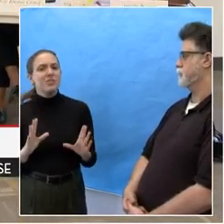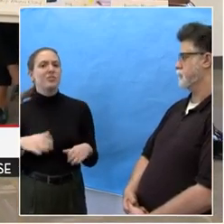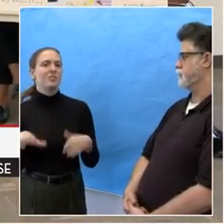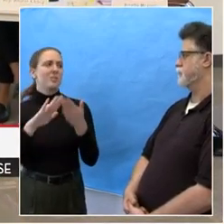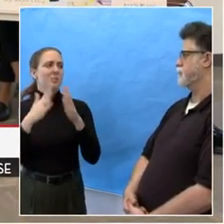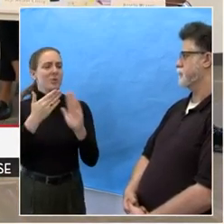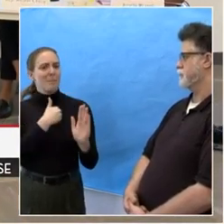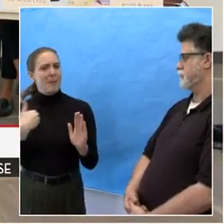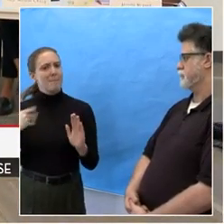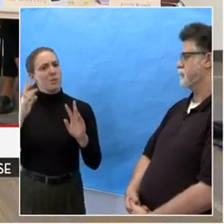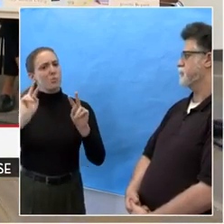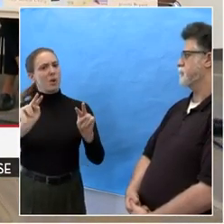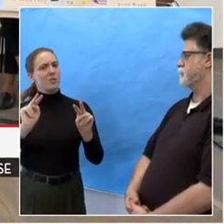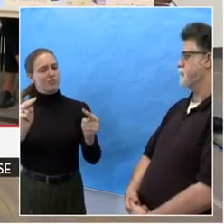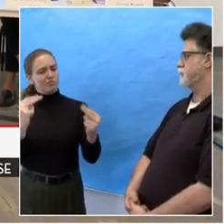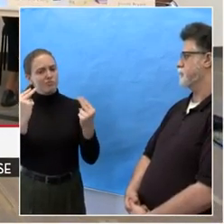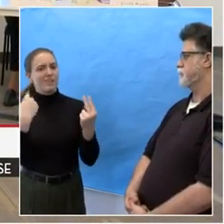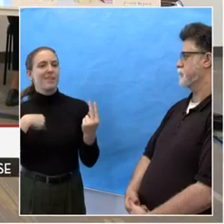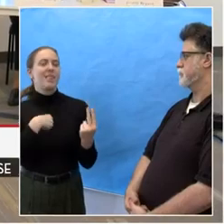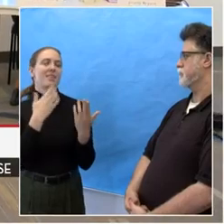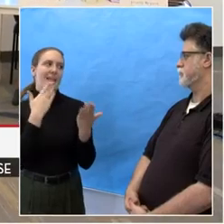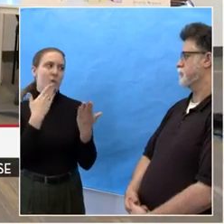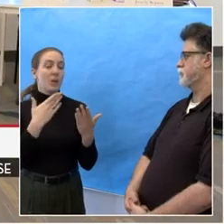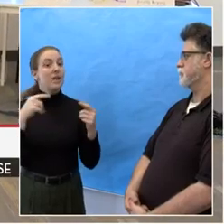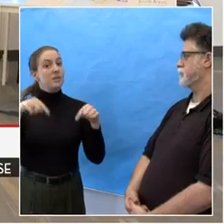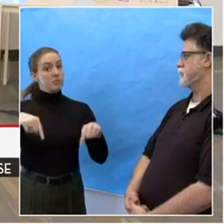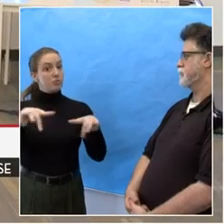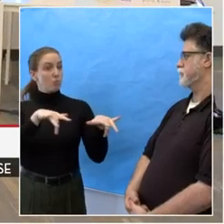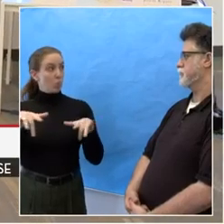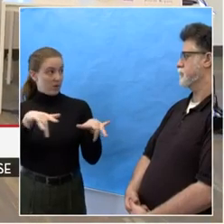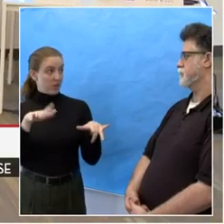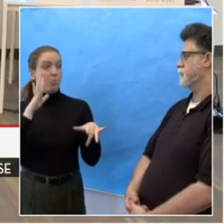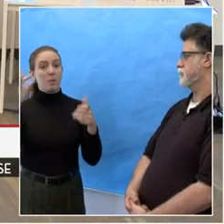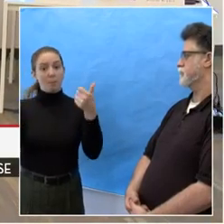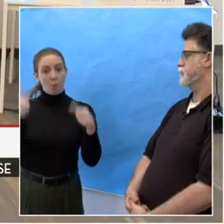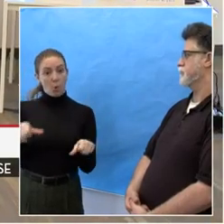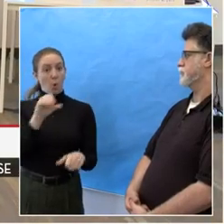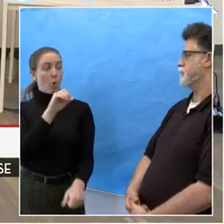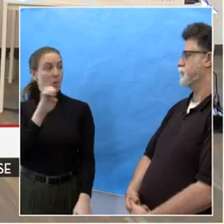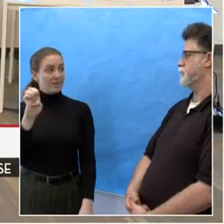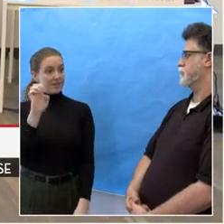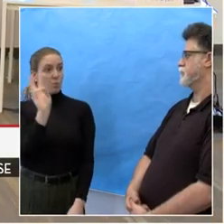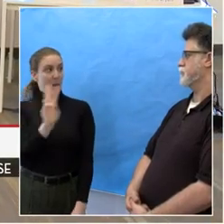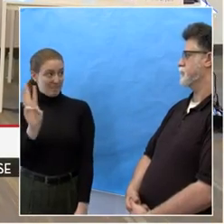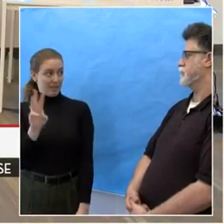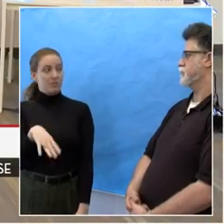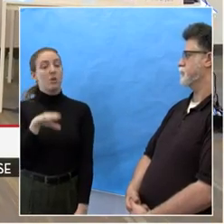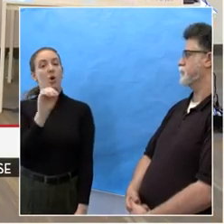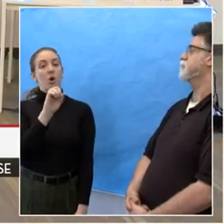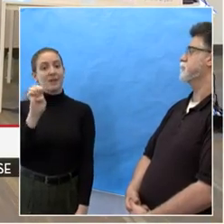watching. This conversation will be recorded and posted on OSSI's website at